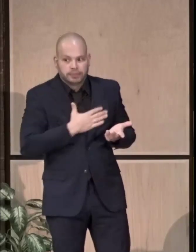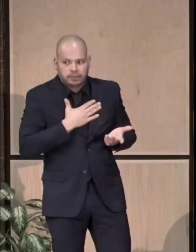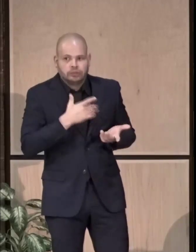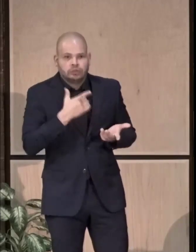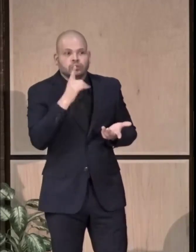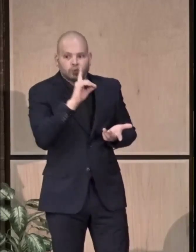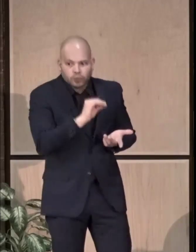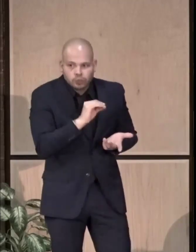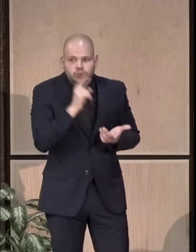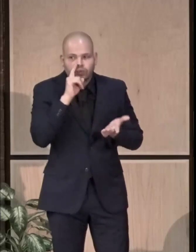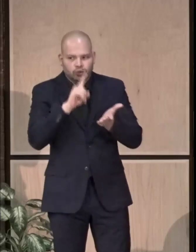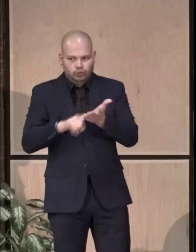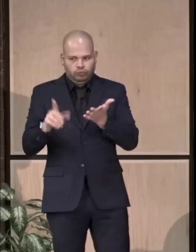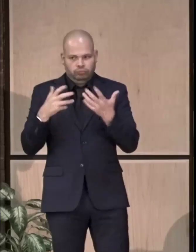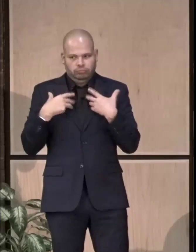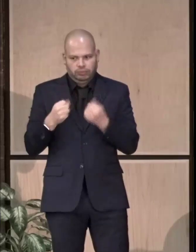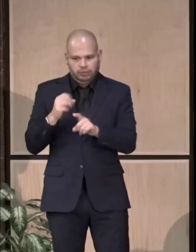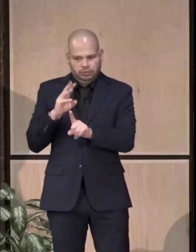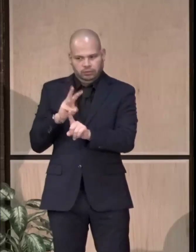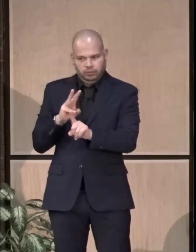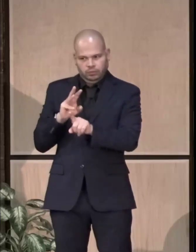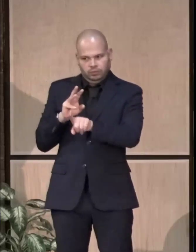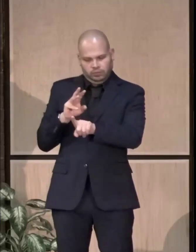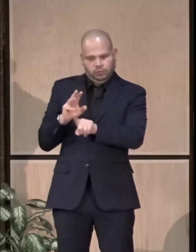them to do their job. I would not tell them how to do their job.